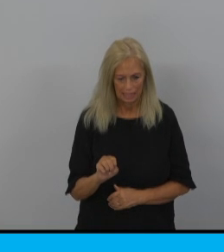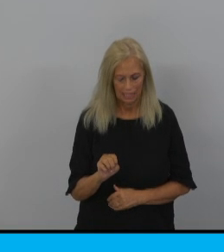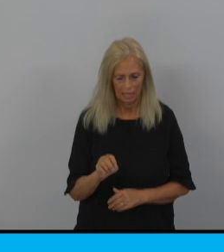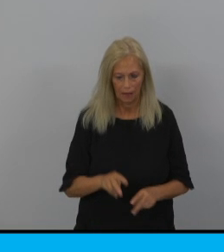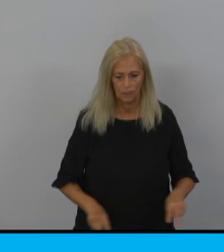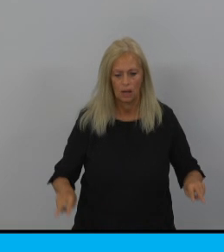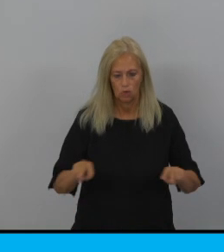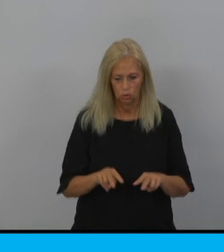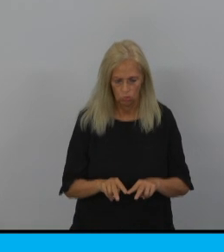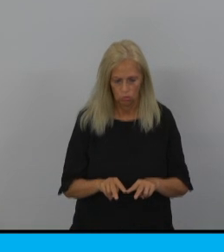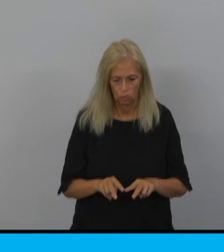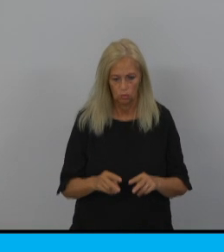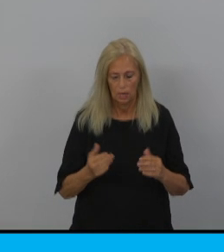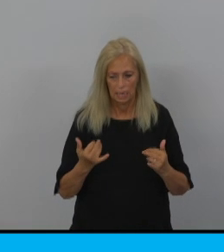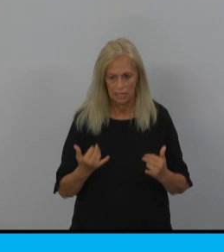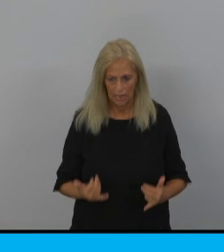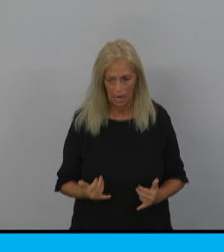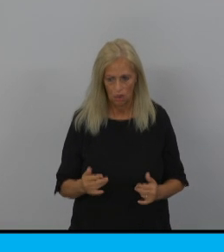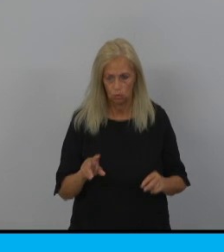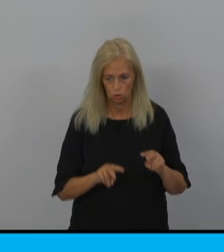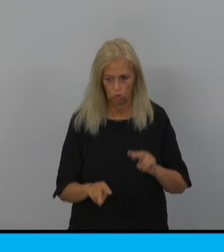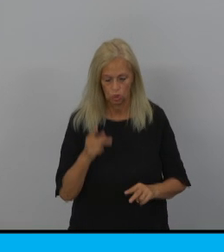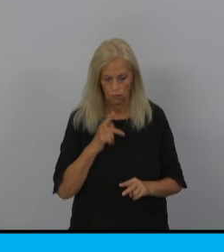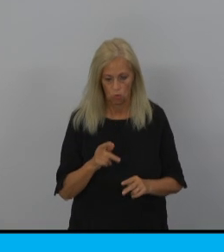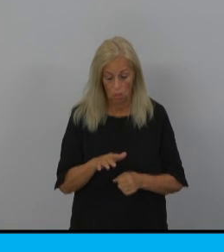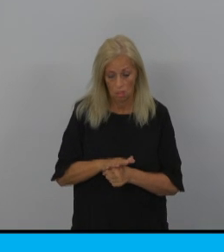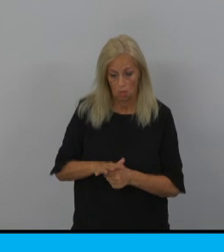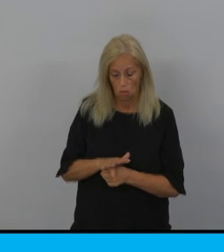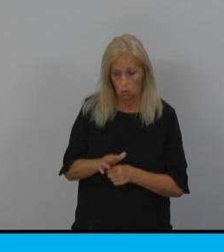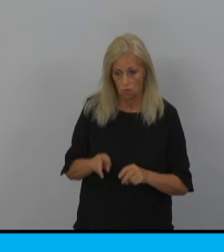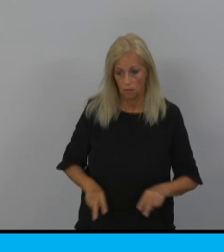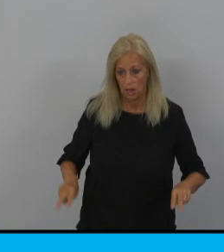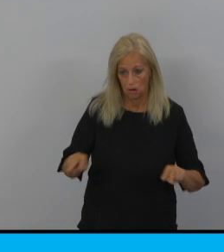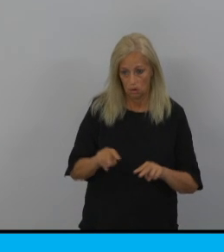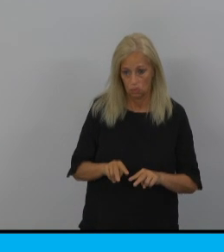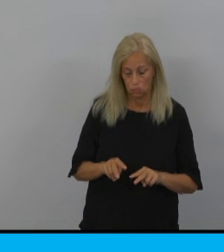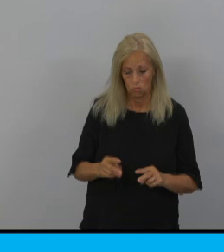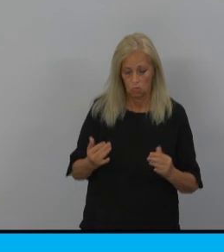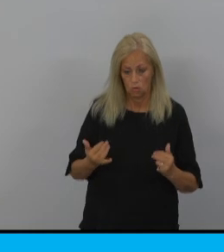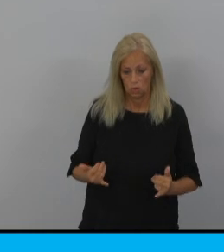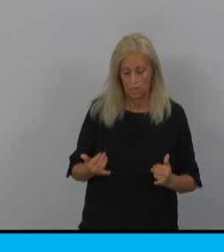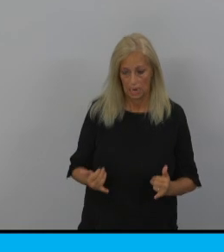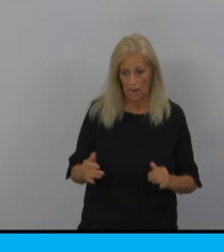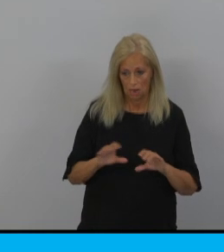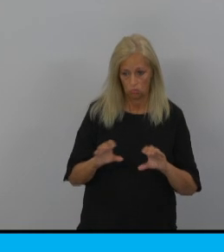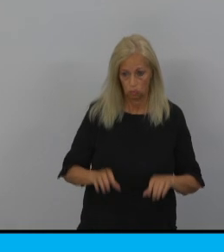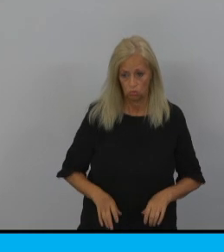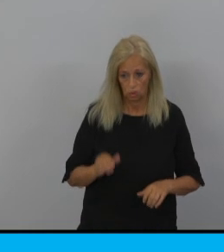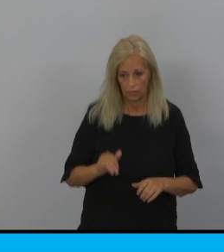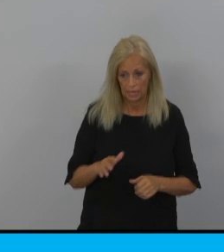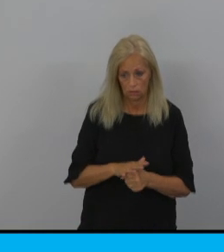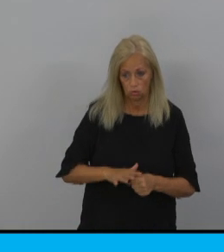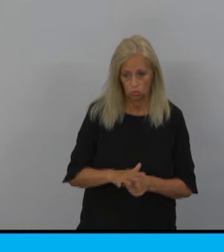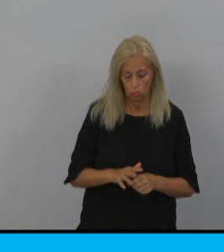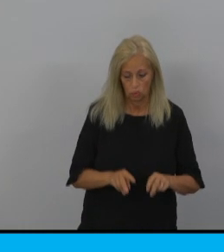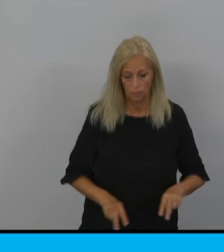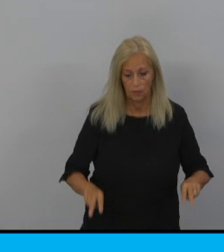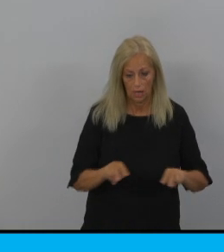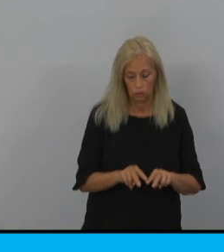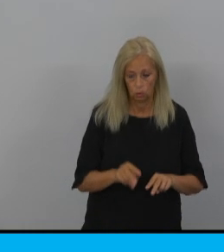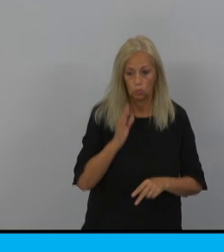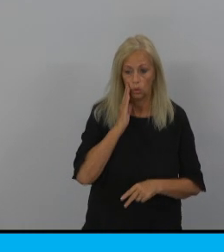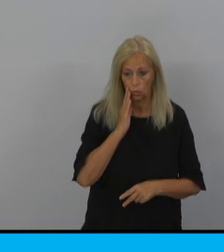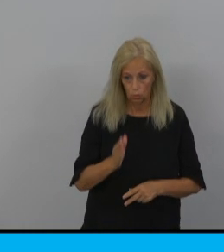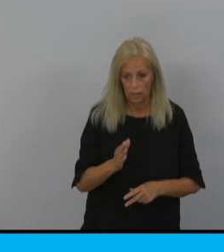This is what it looks like for our local values. This chart is our local values. This is what we